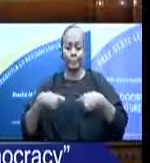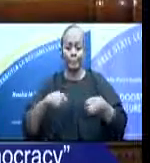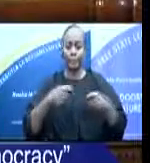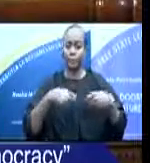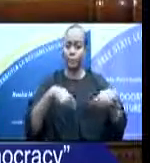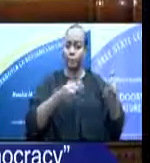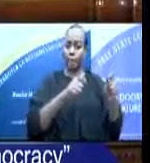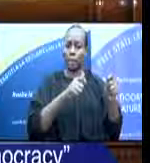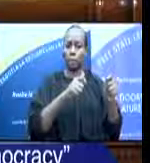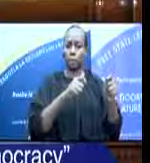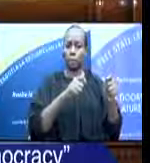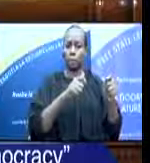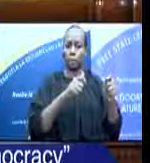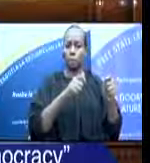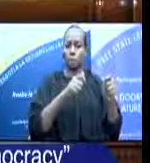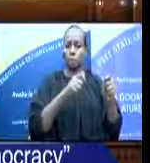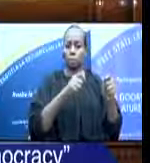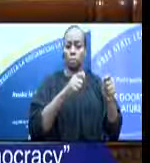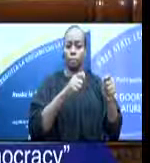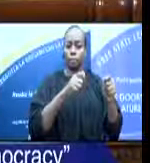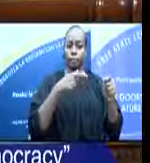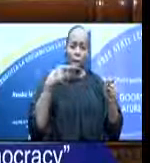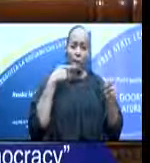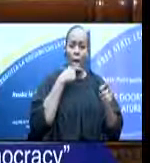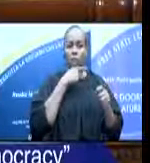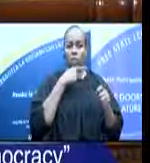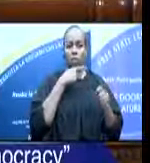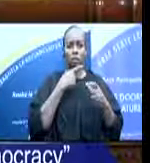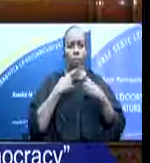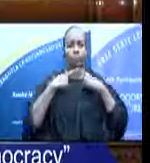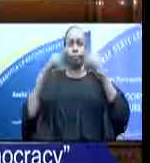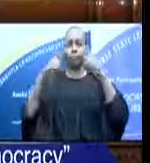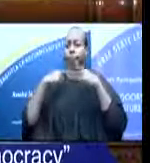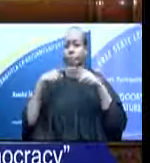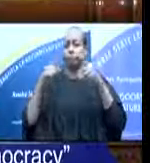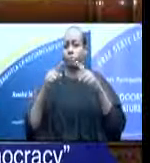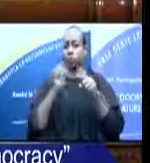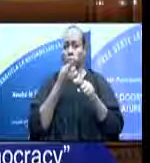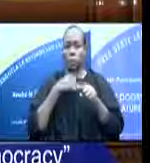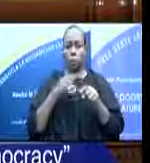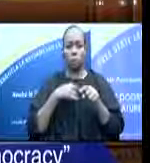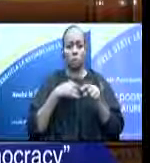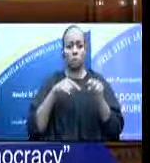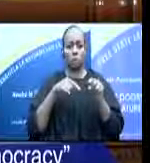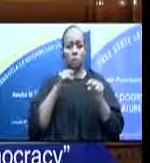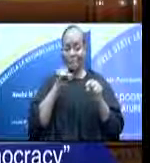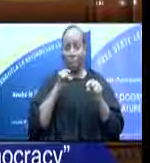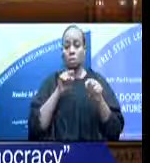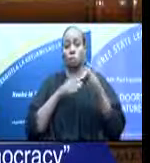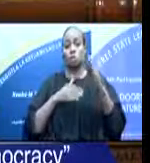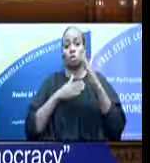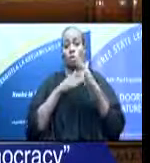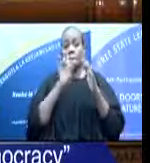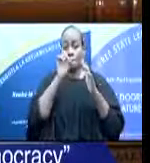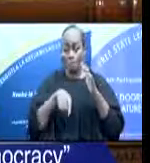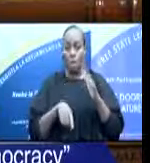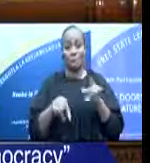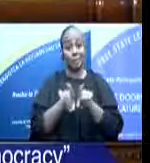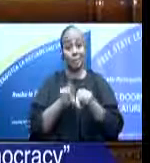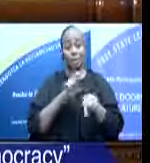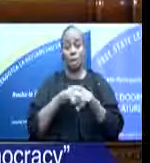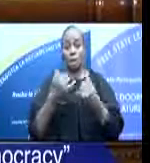us your sugar-coated lies, and the little charade must stop and stop